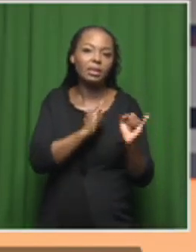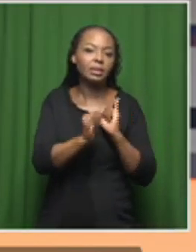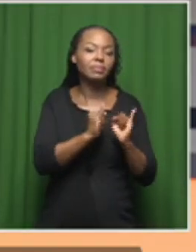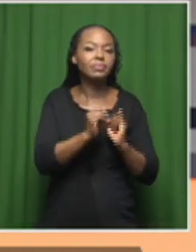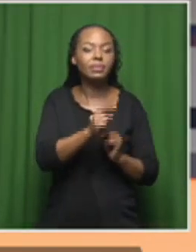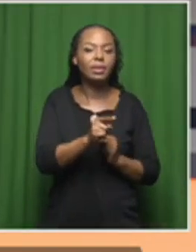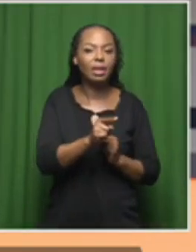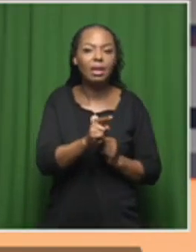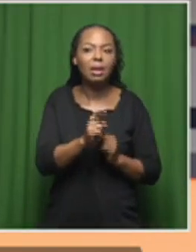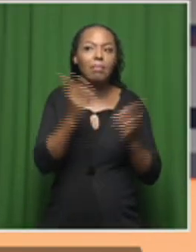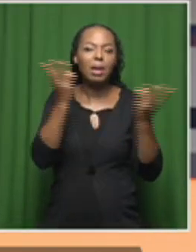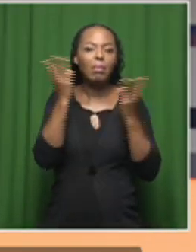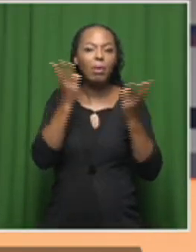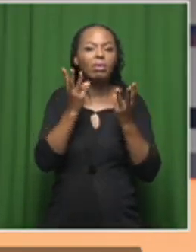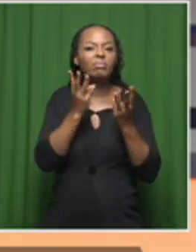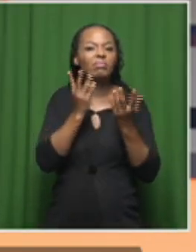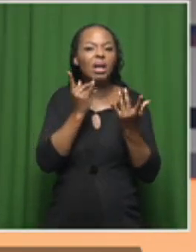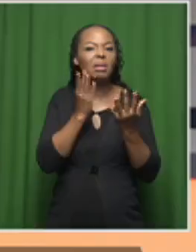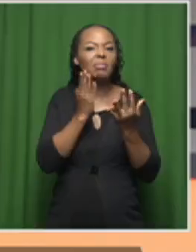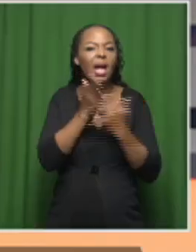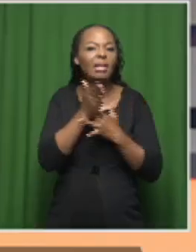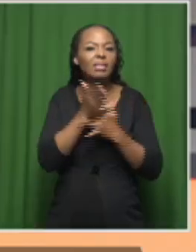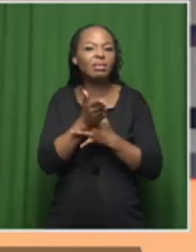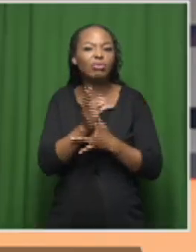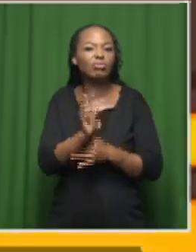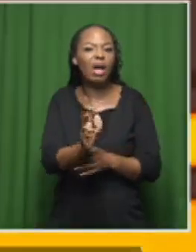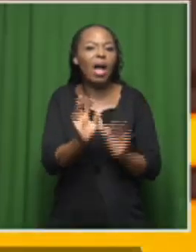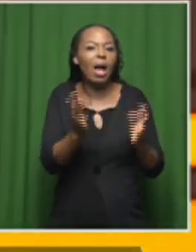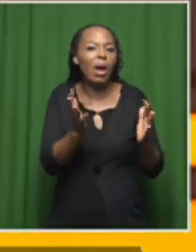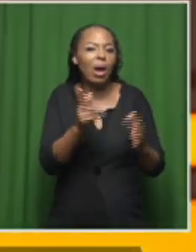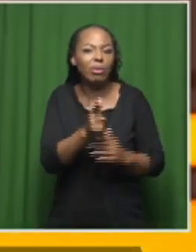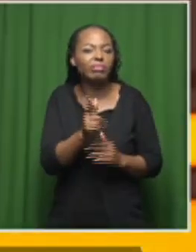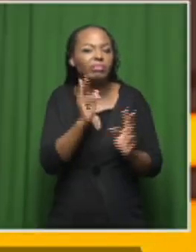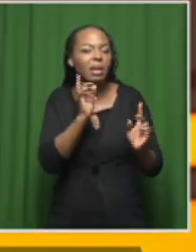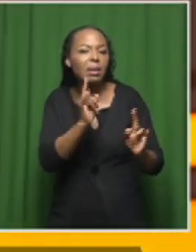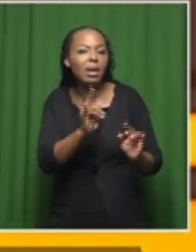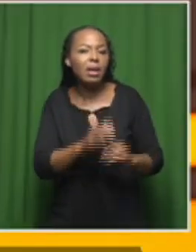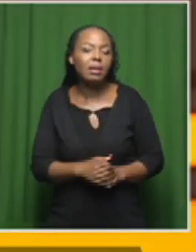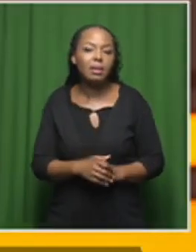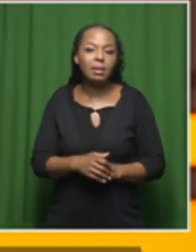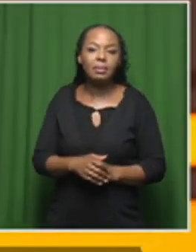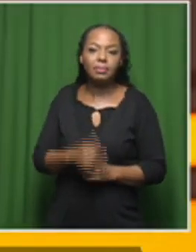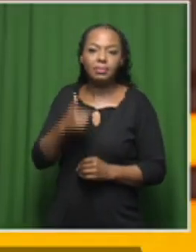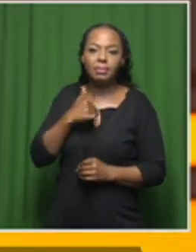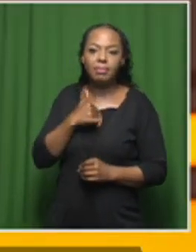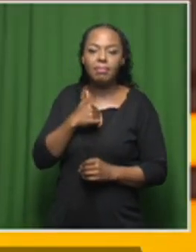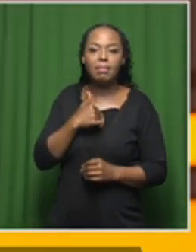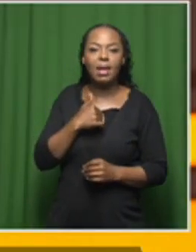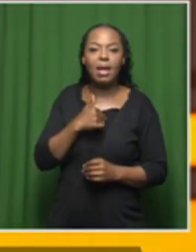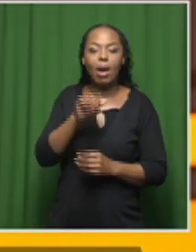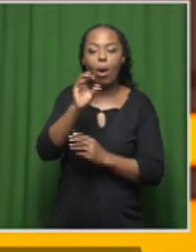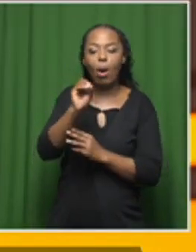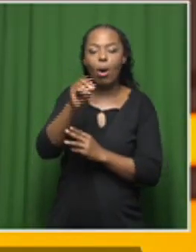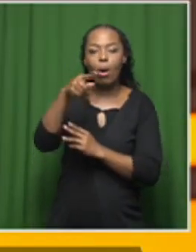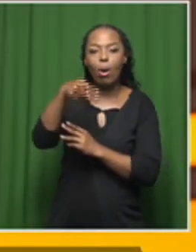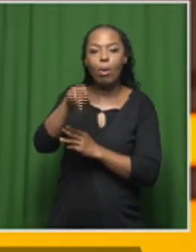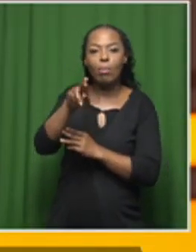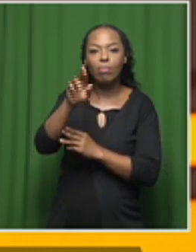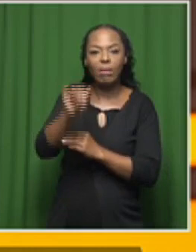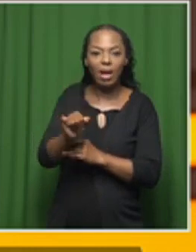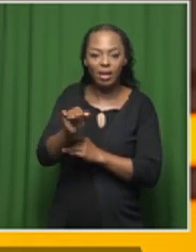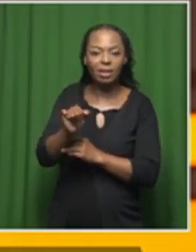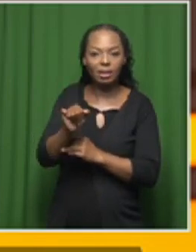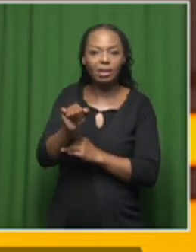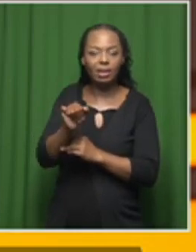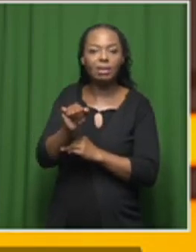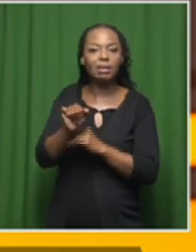can access it on that front. Is there any such... Well, I mean, I would go onto the Met Opera site itself, and they will then... you